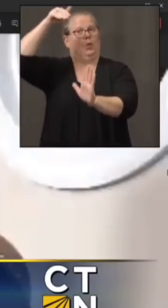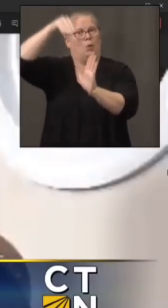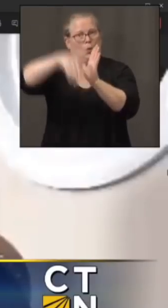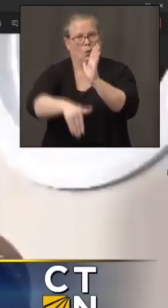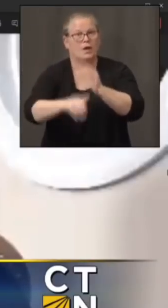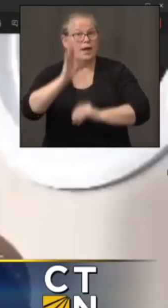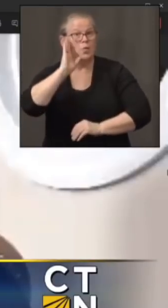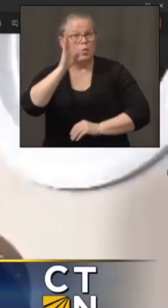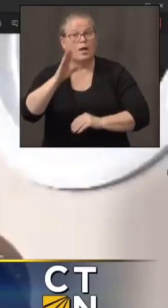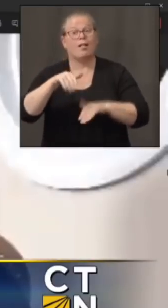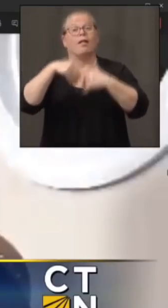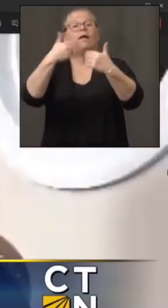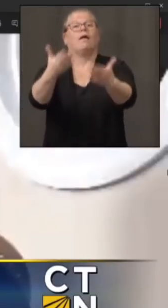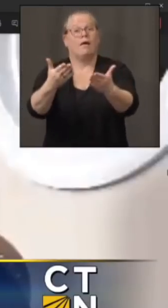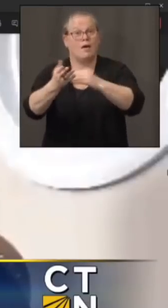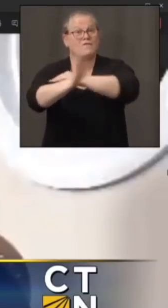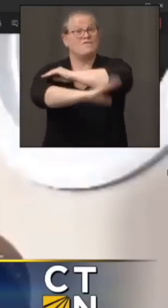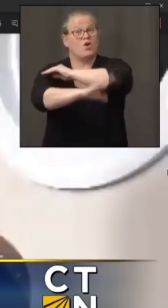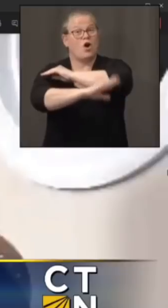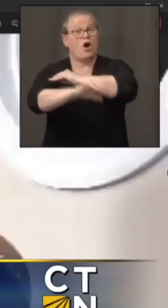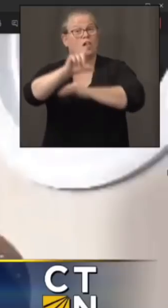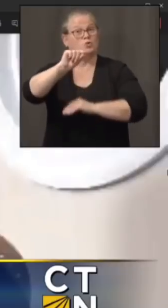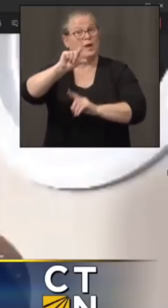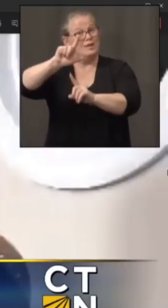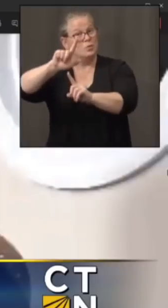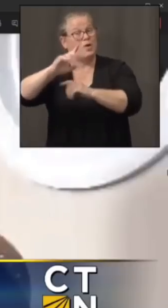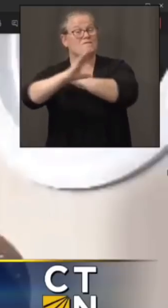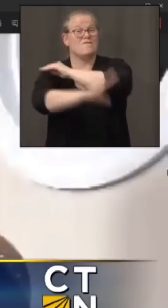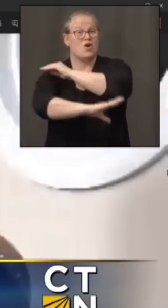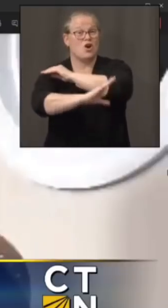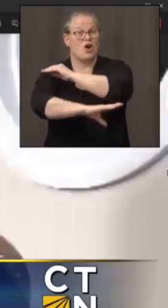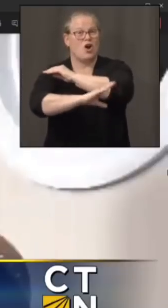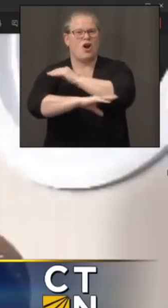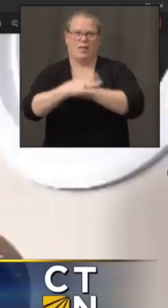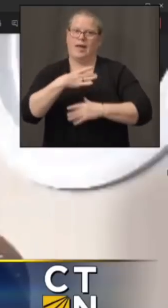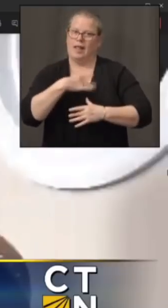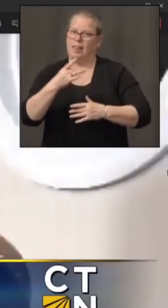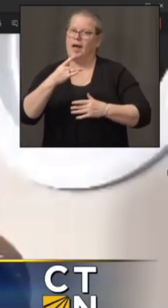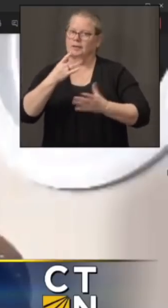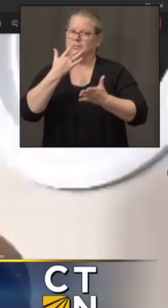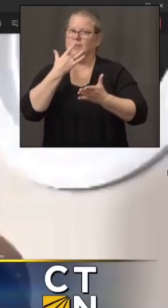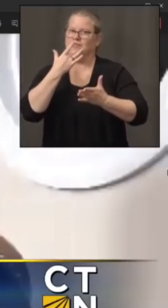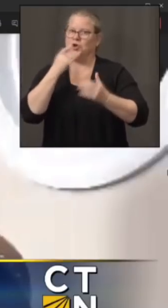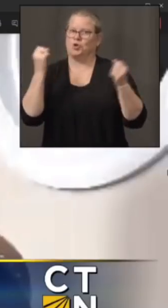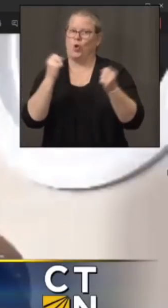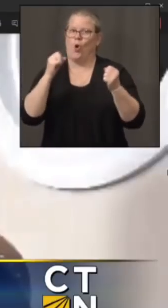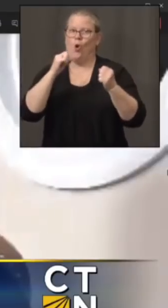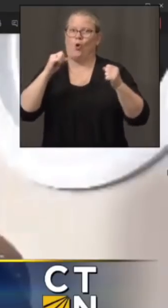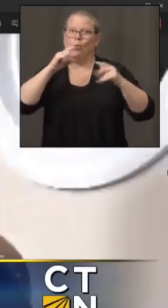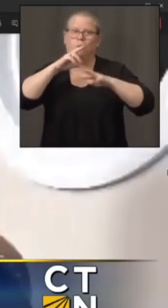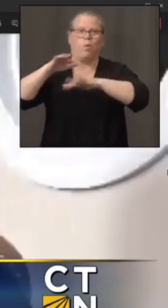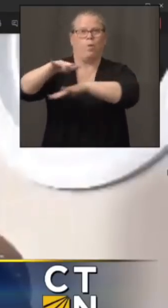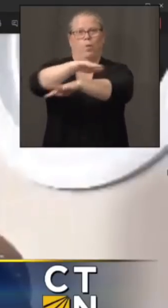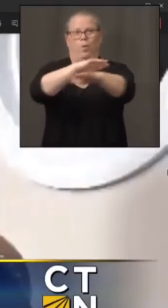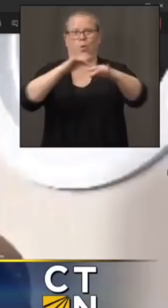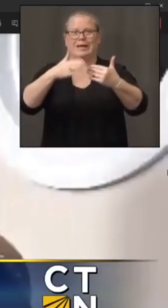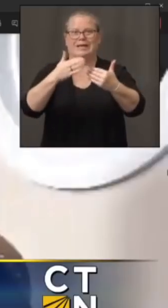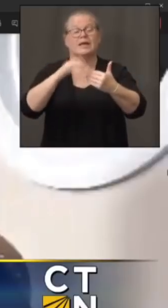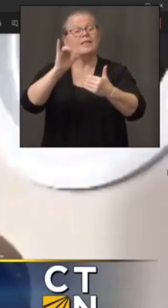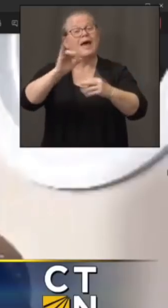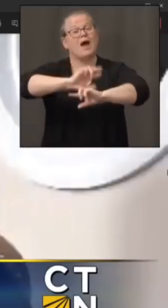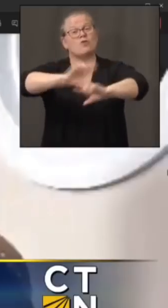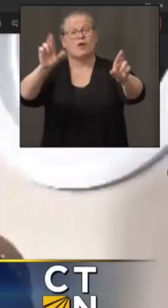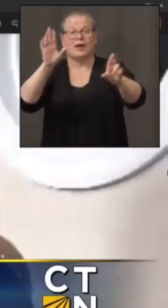start circulating again because it's a respiratory pathogen that likes to circulate in the fall and the winter, at that point we'll be ready to roll out a vaccine to mass inoculate